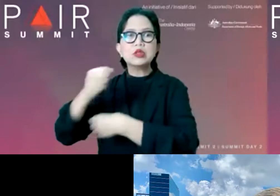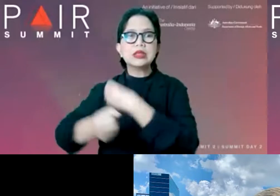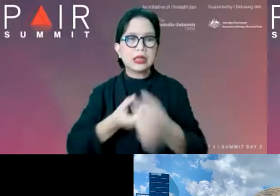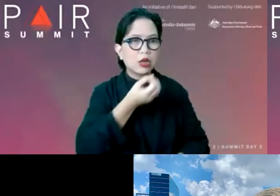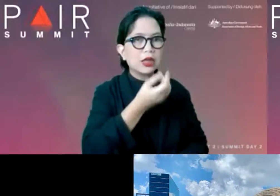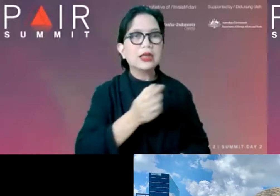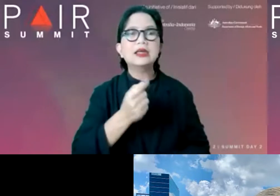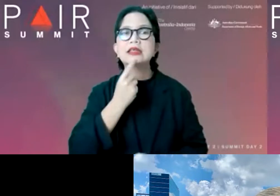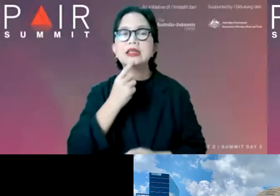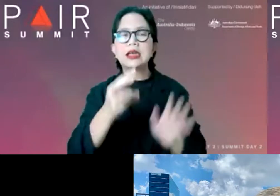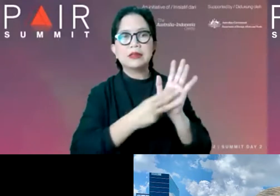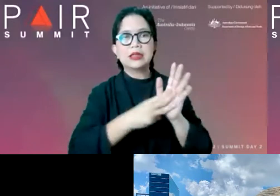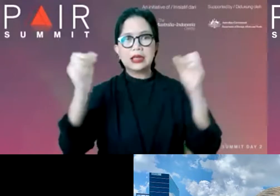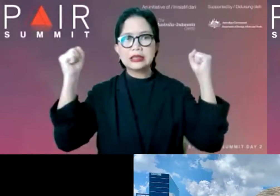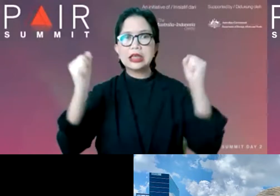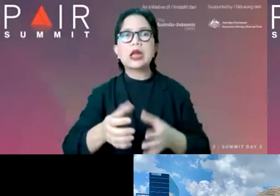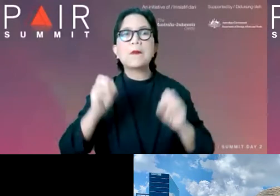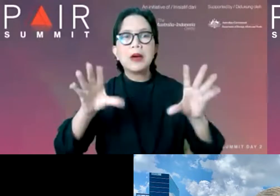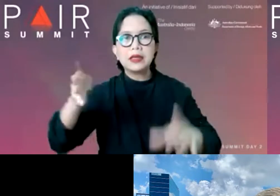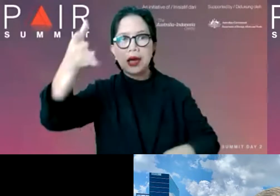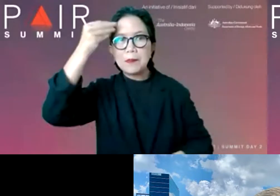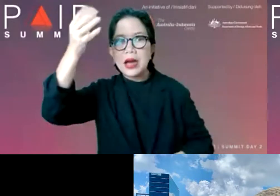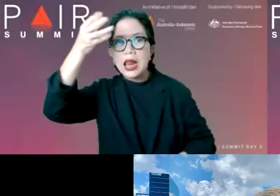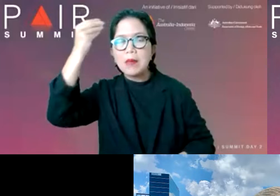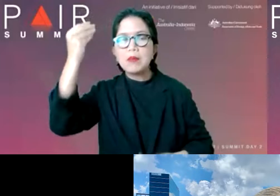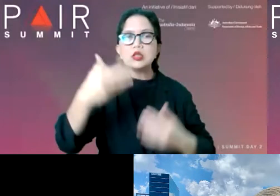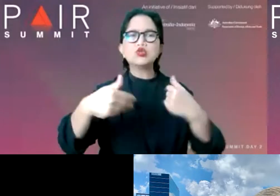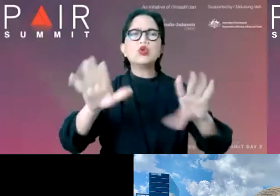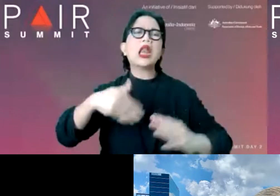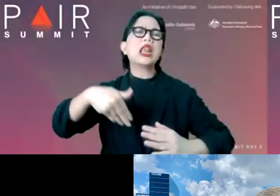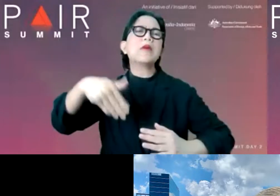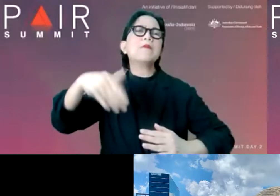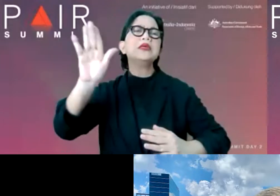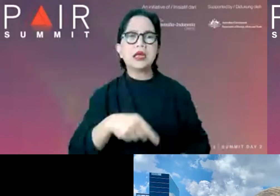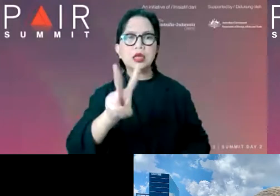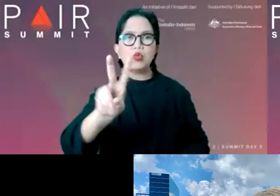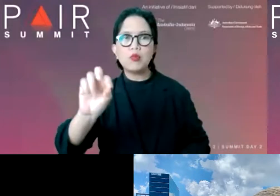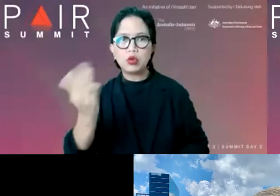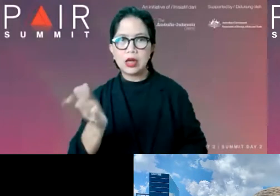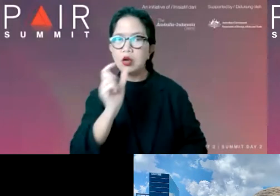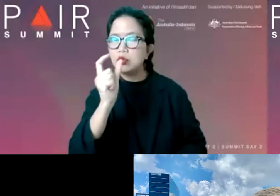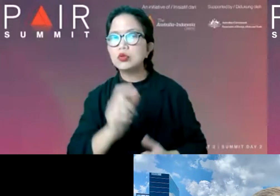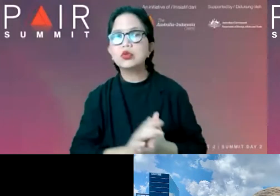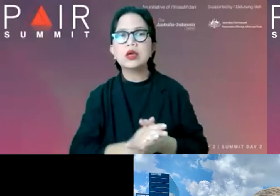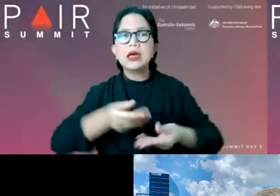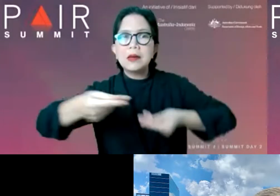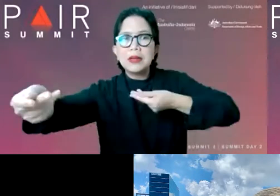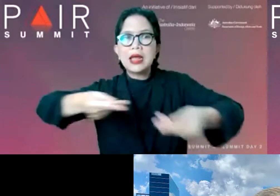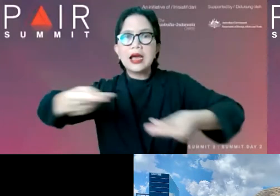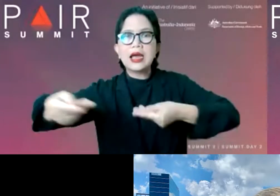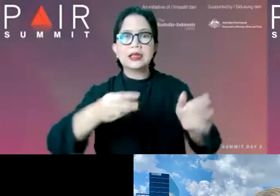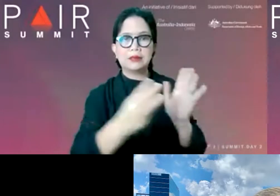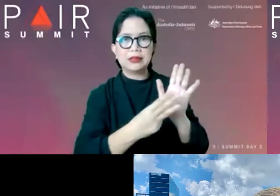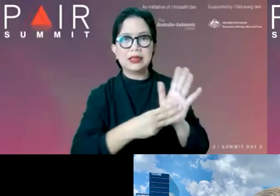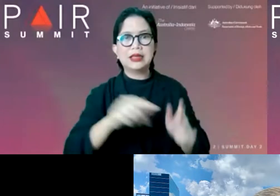the years, 20+ in looking at these dimensions. So yes, Australia's had some